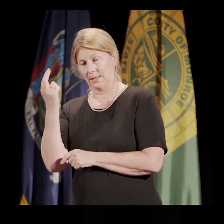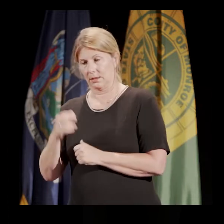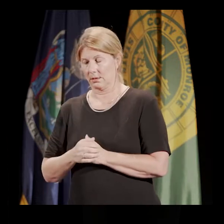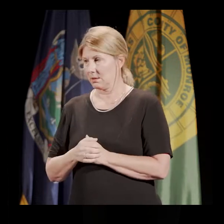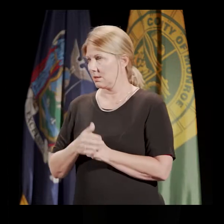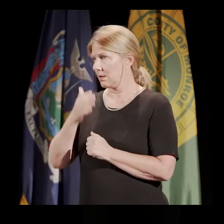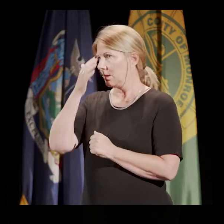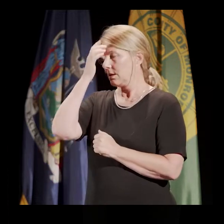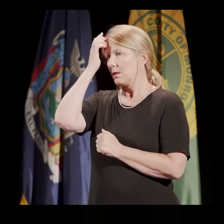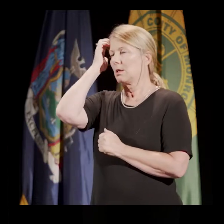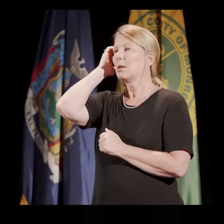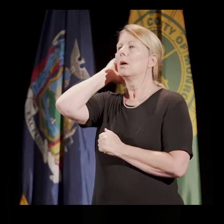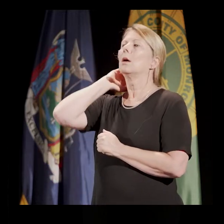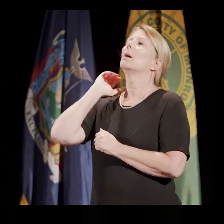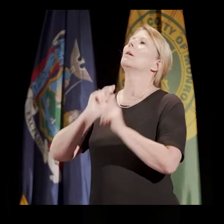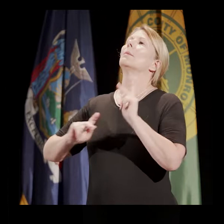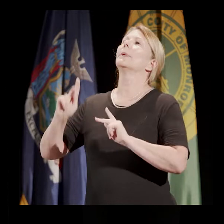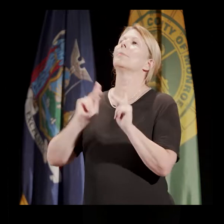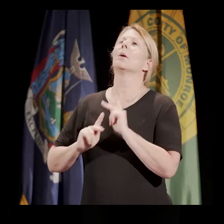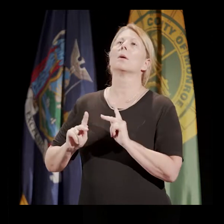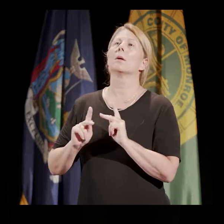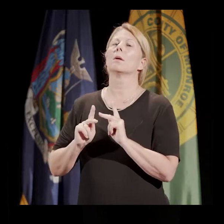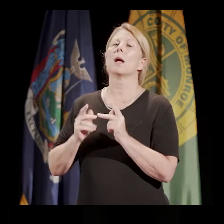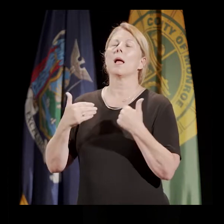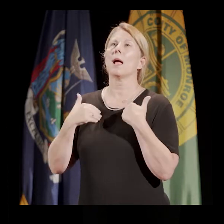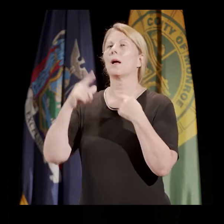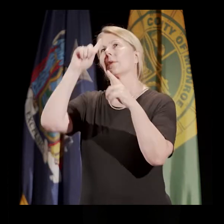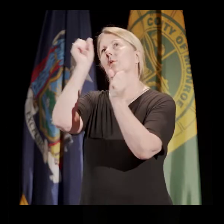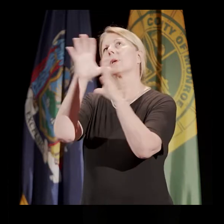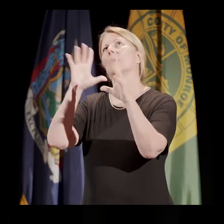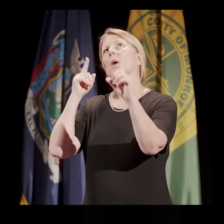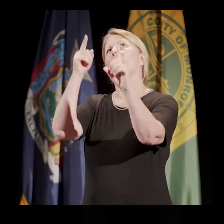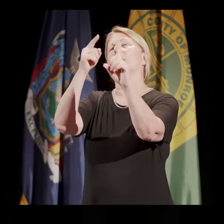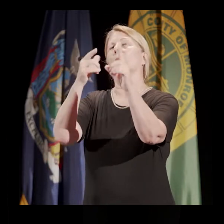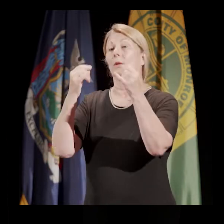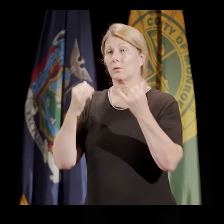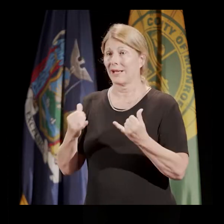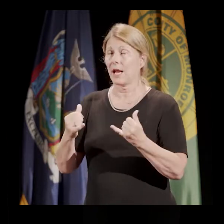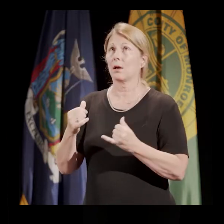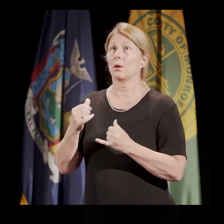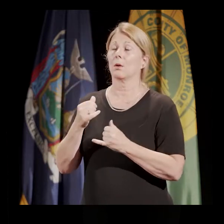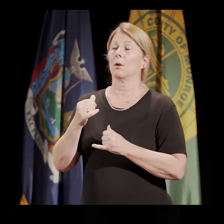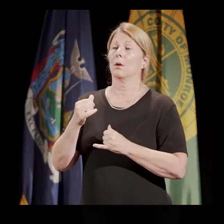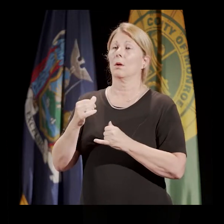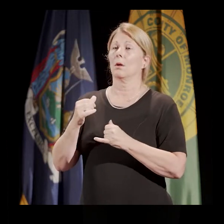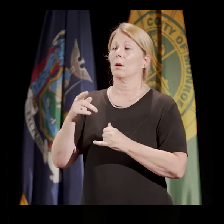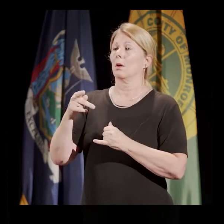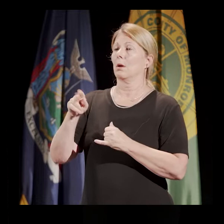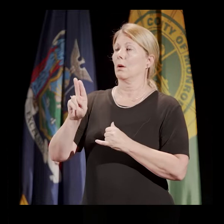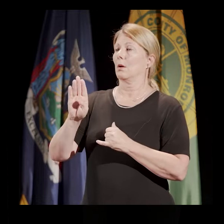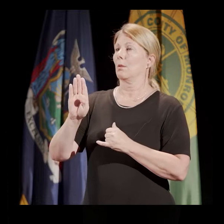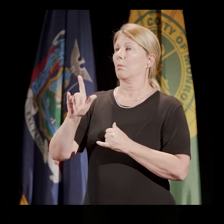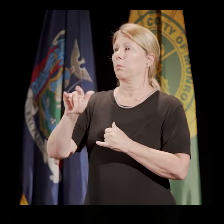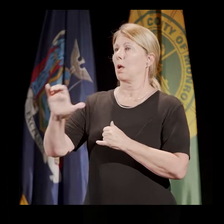achieve our vision for Rochester if people don't feel safe. And right now, public safety is not only our first priority, it is also